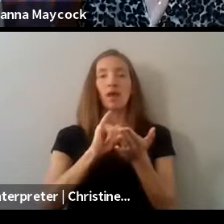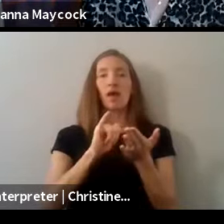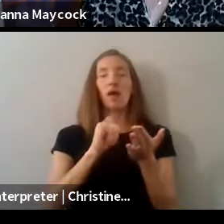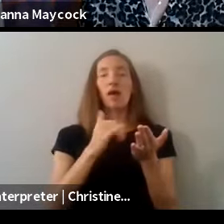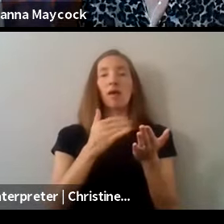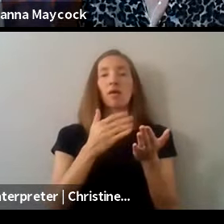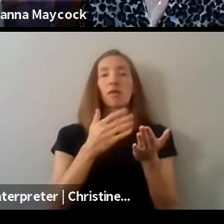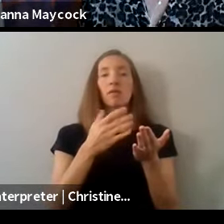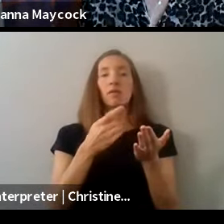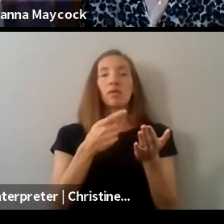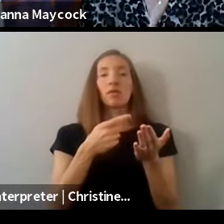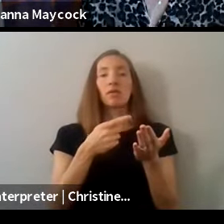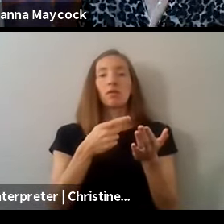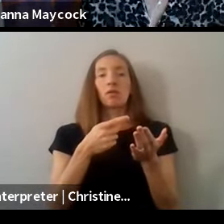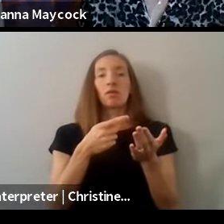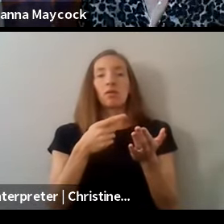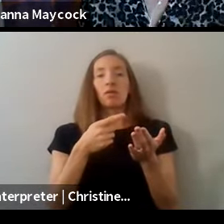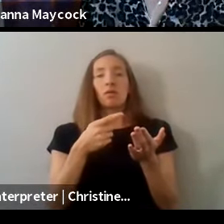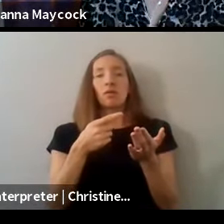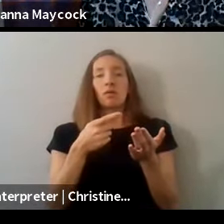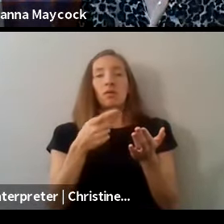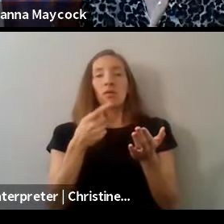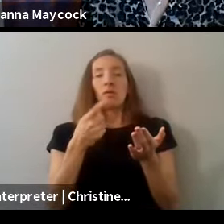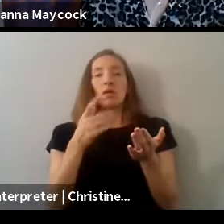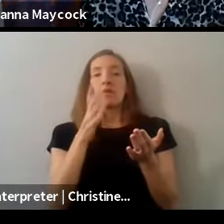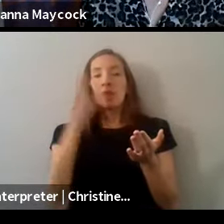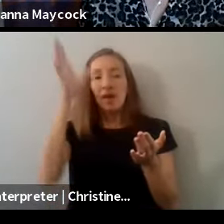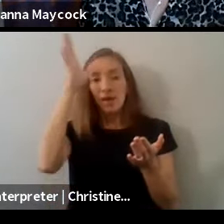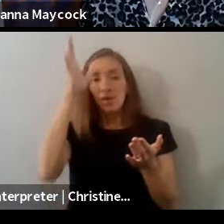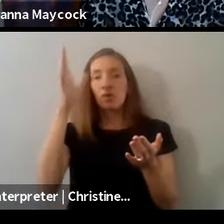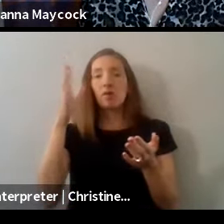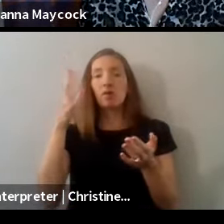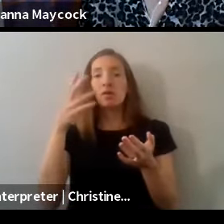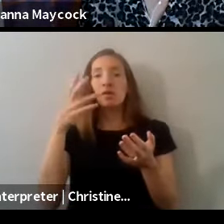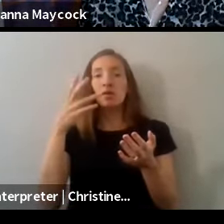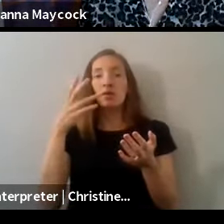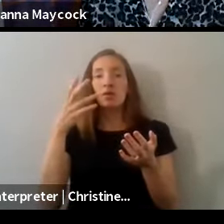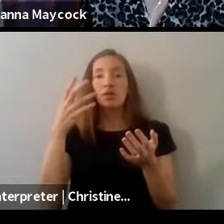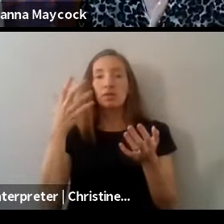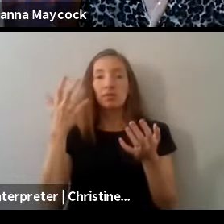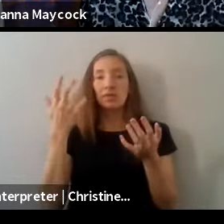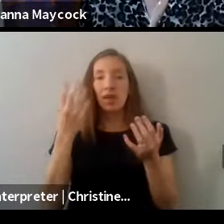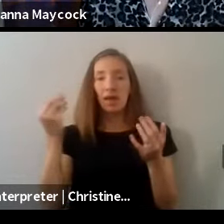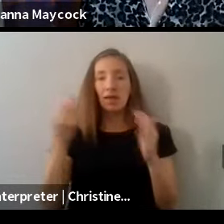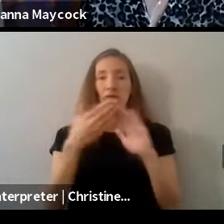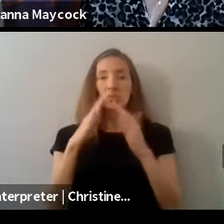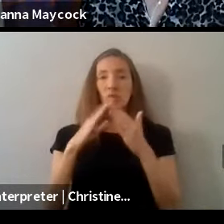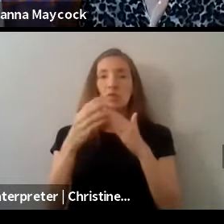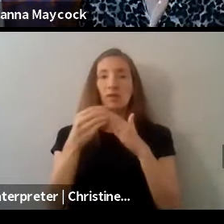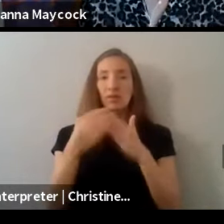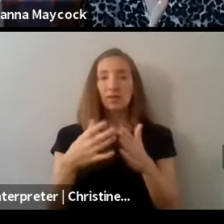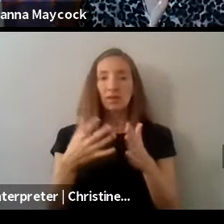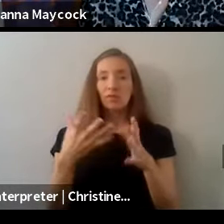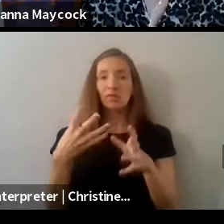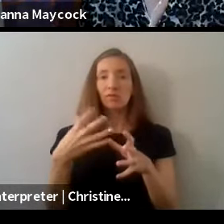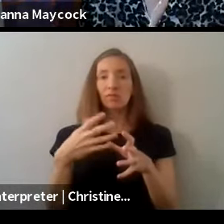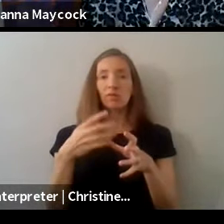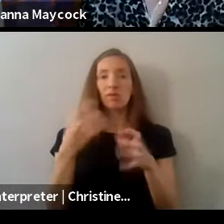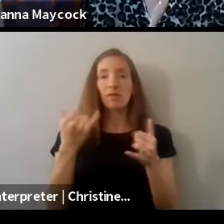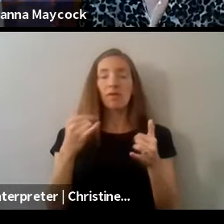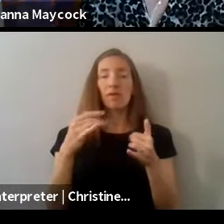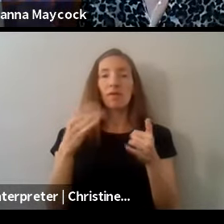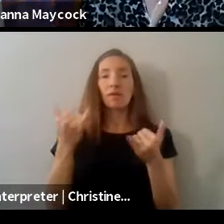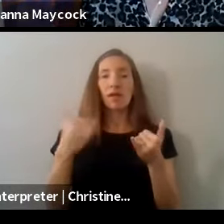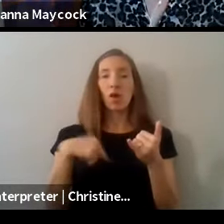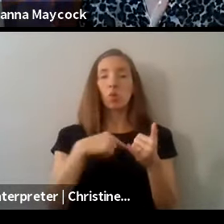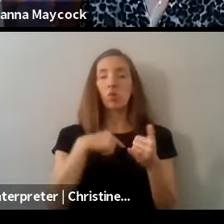community leaders. And what they have done is therefore found new ways to commit FGM that, you know,